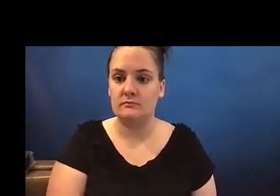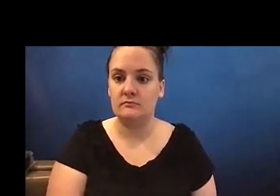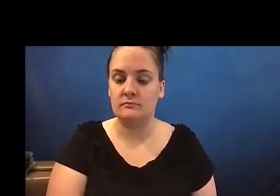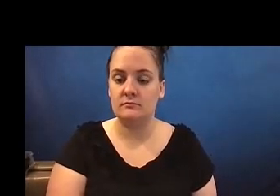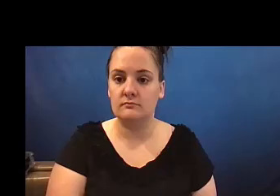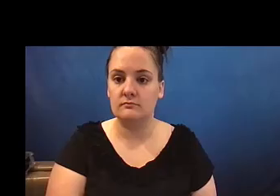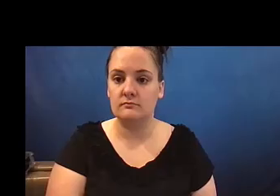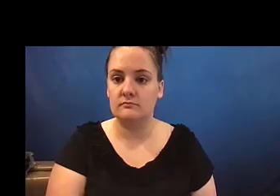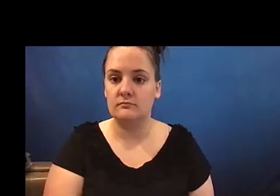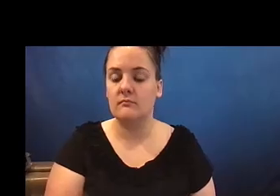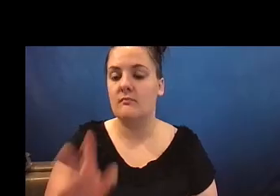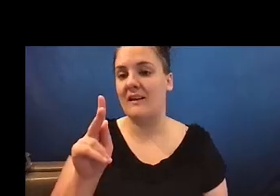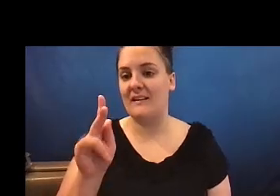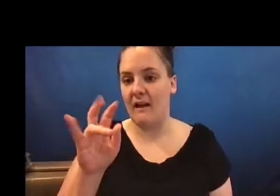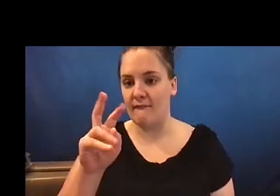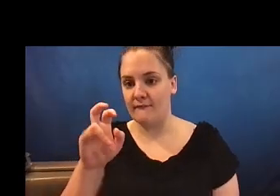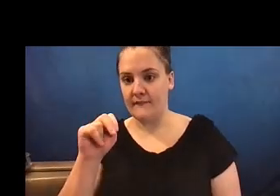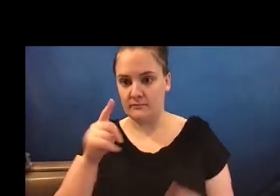Let's start with Kevin.